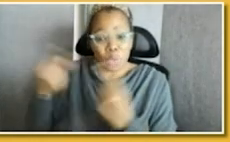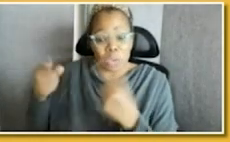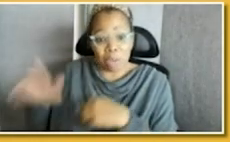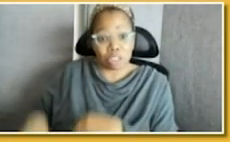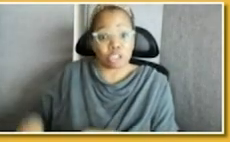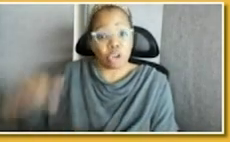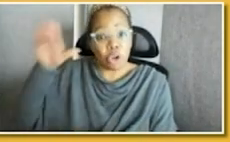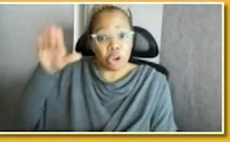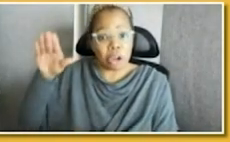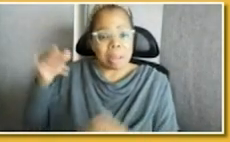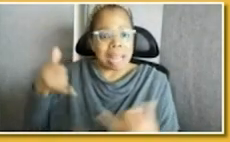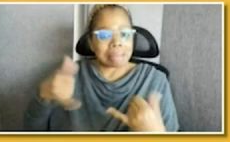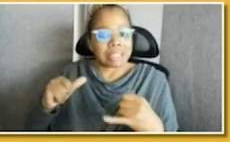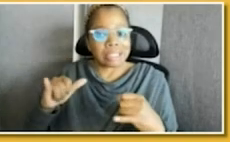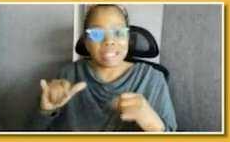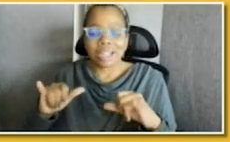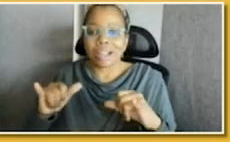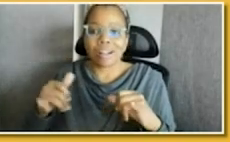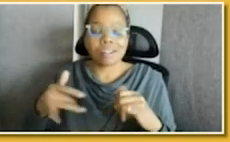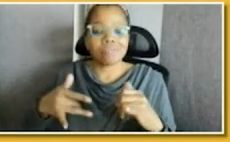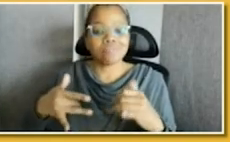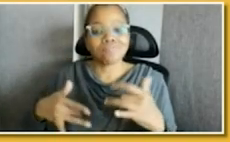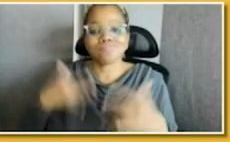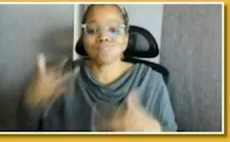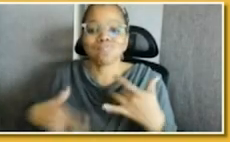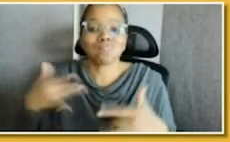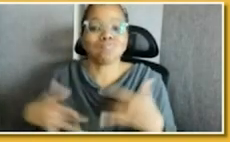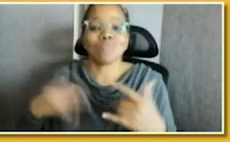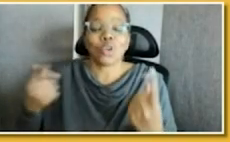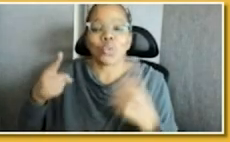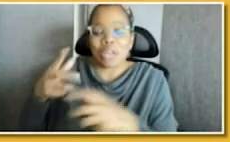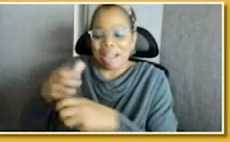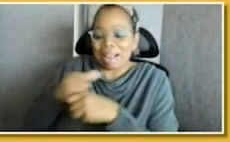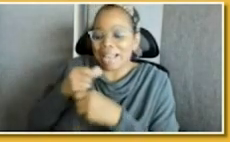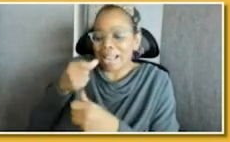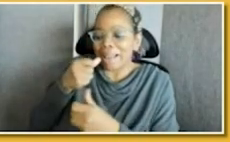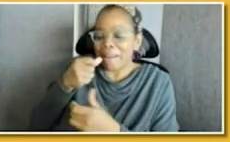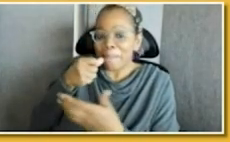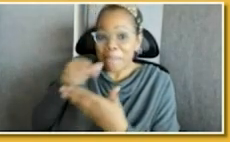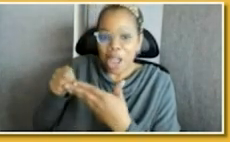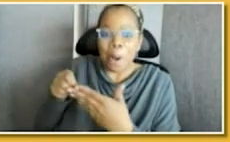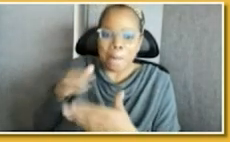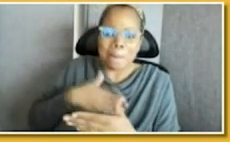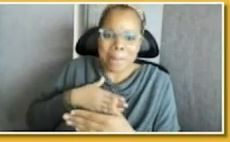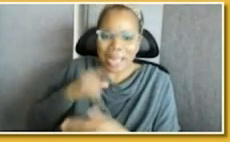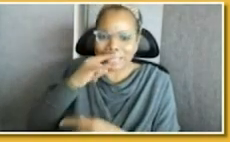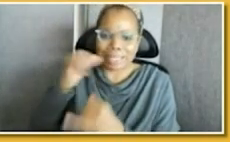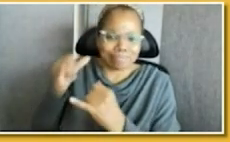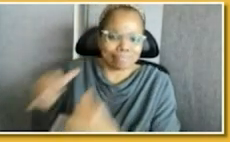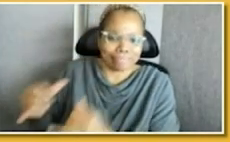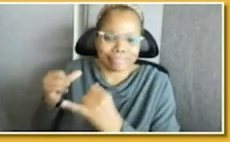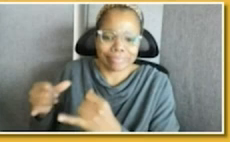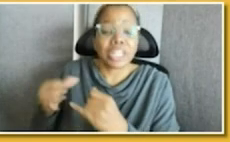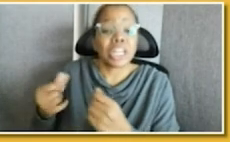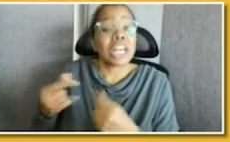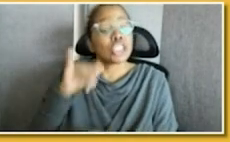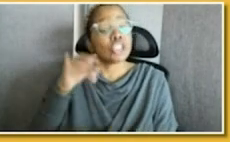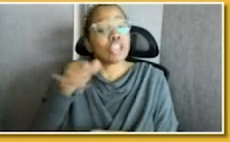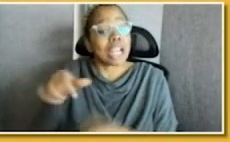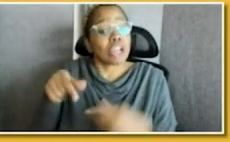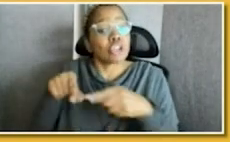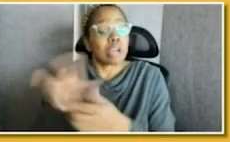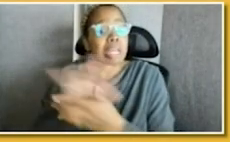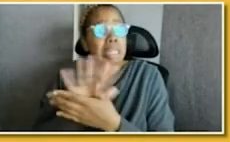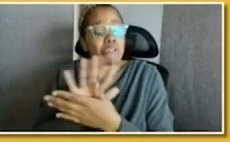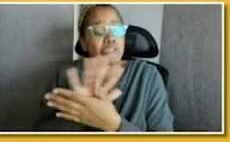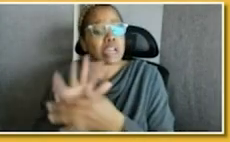of getting mail. And I know that's something my kids share as well. Jay, throughout the film, you frame the Postal Service with a